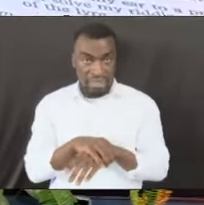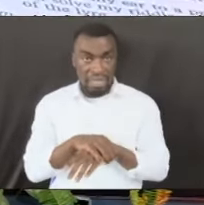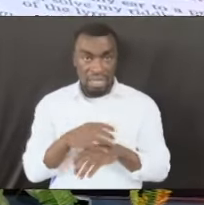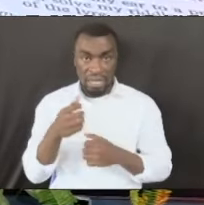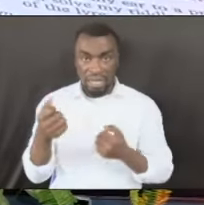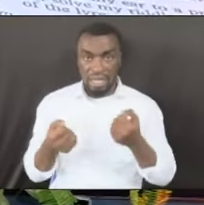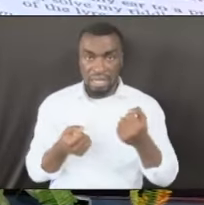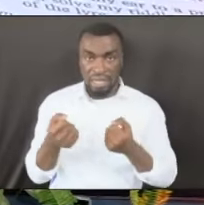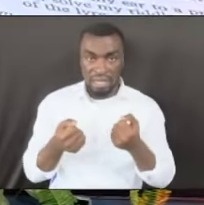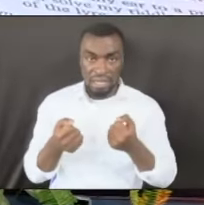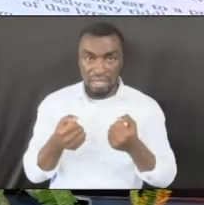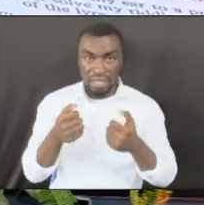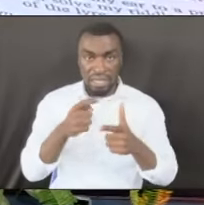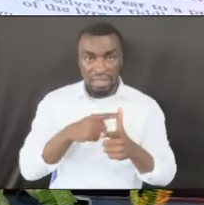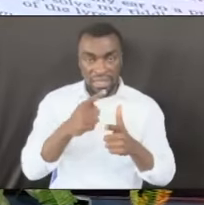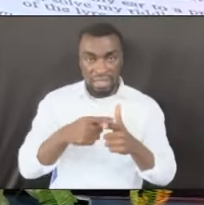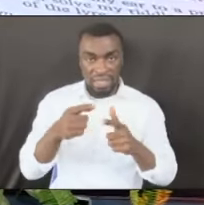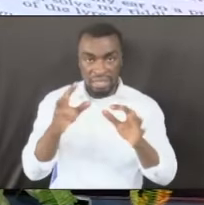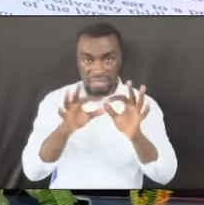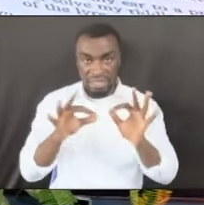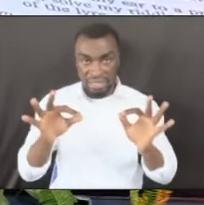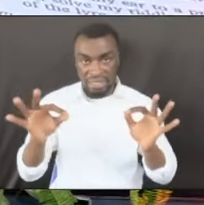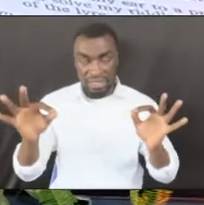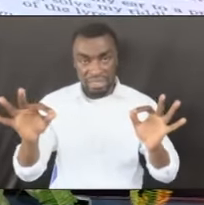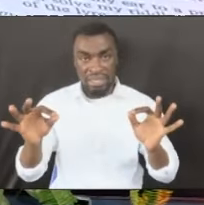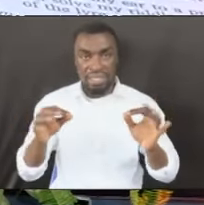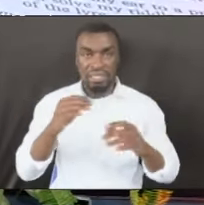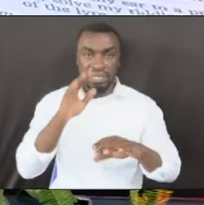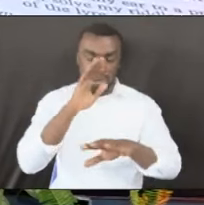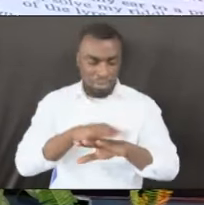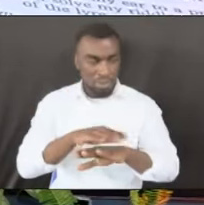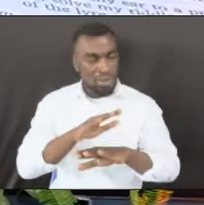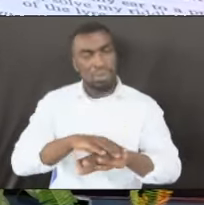Then the next sentence, it's a good car.